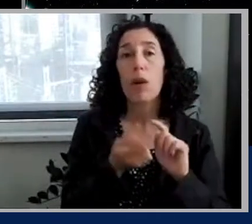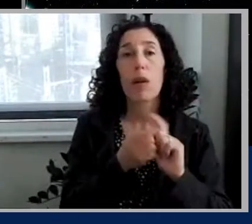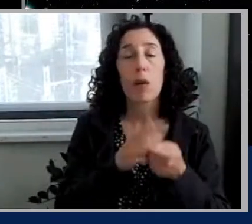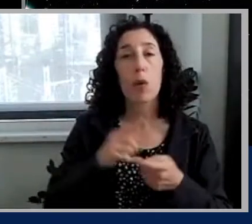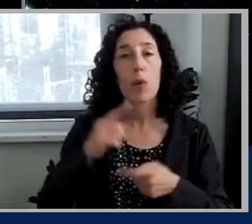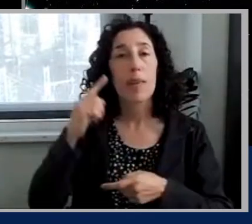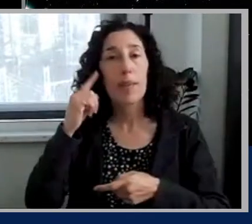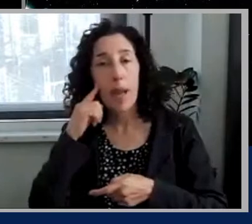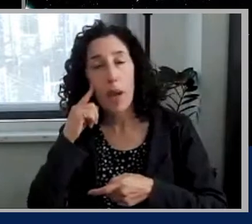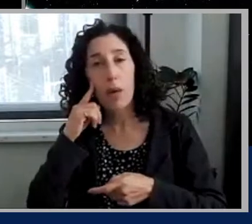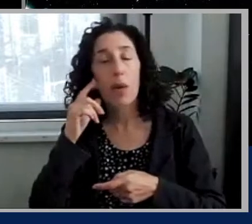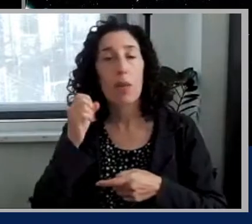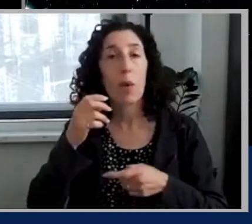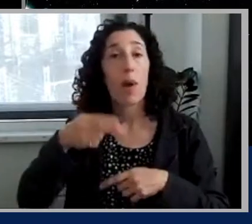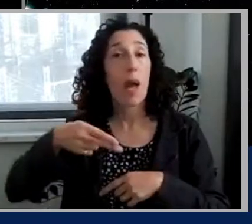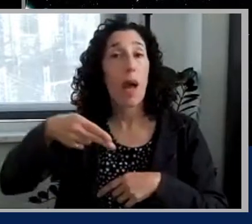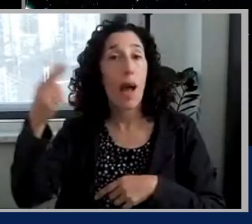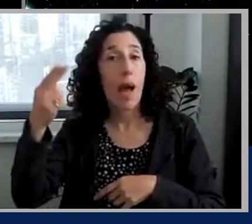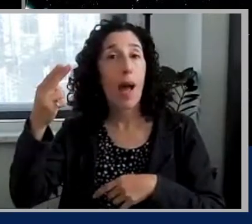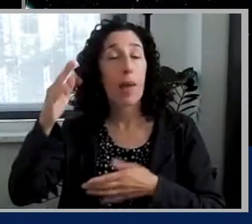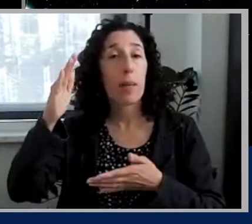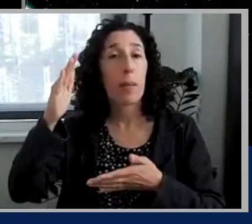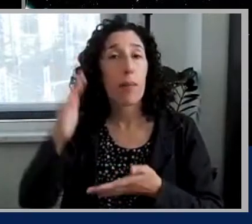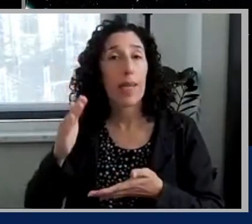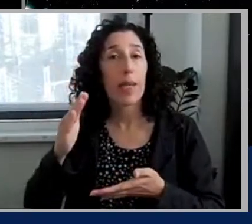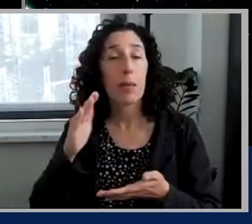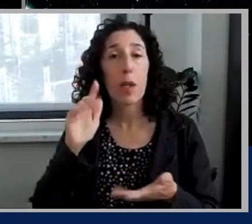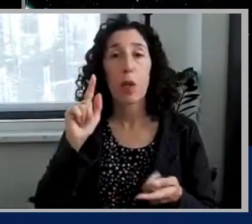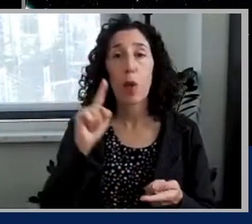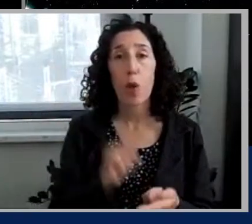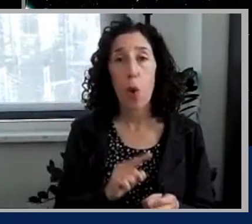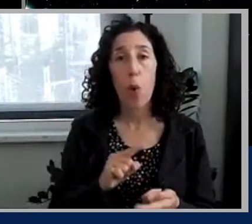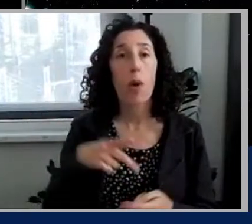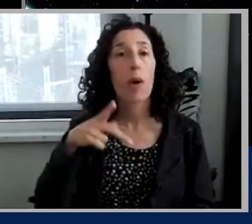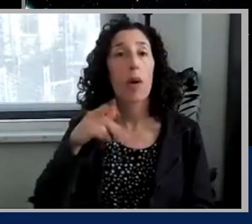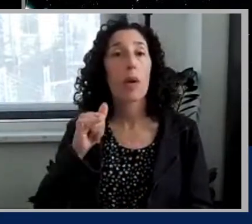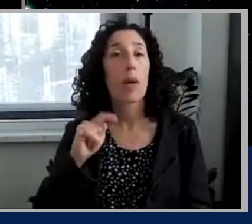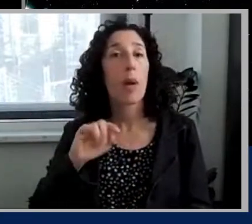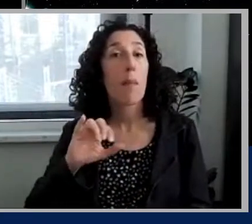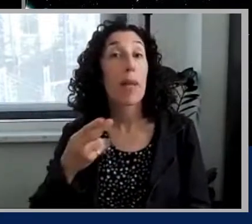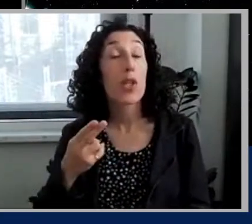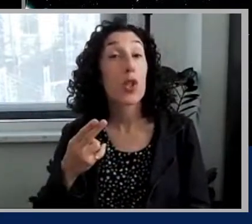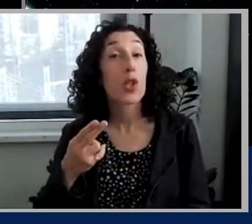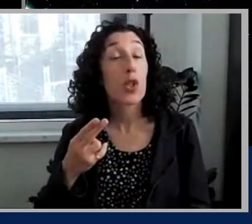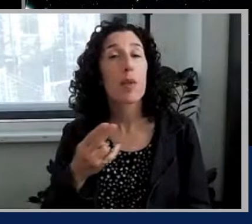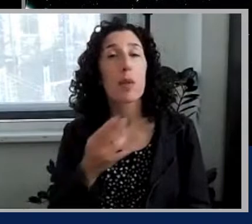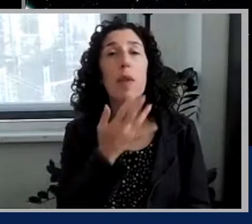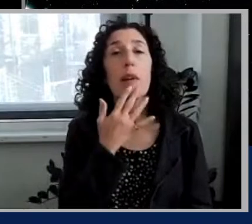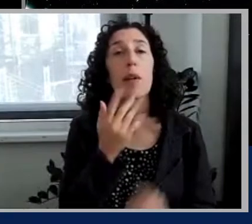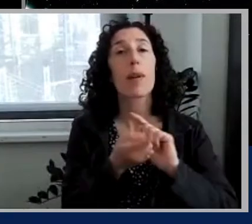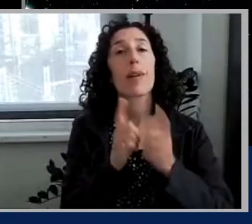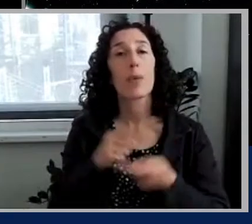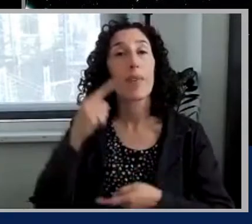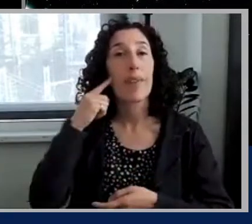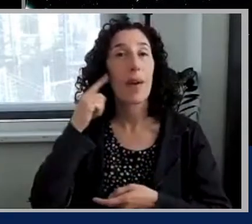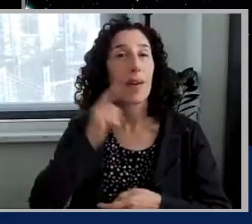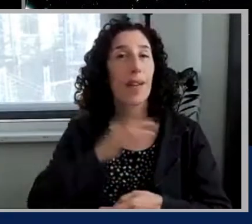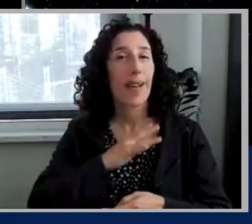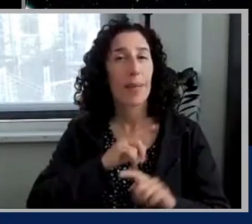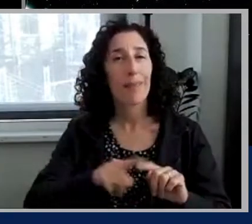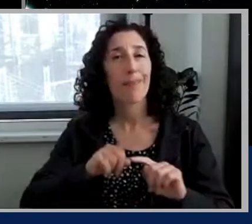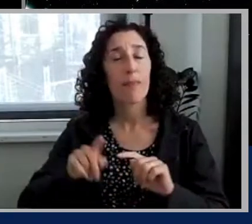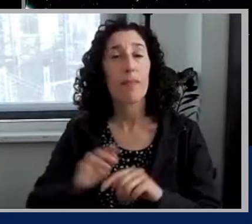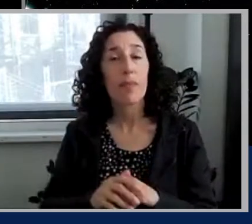between those. Then we're also hearing that optical layer, which is this beautiful mapping into a